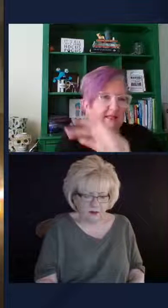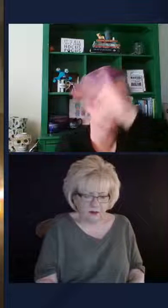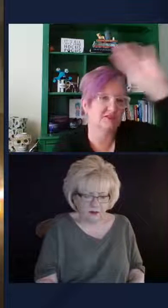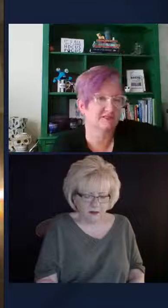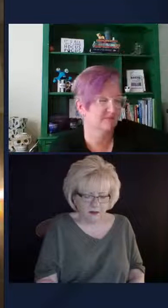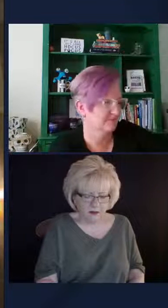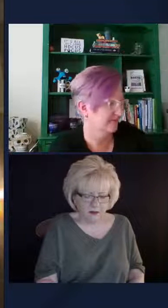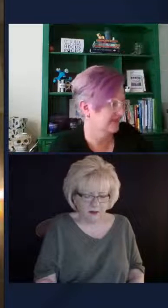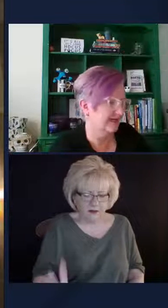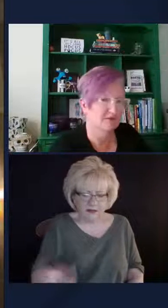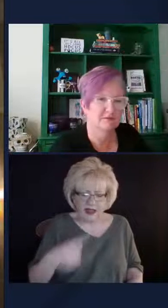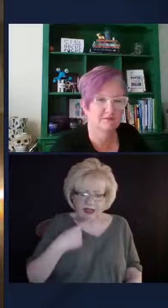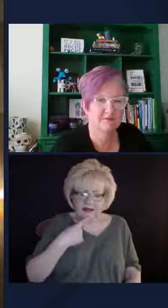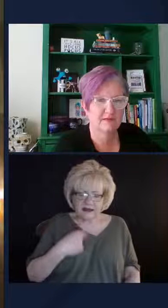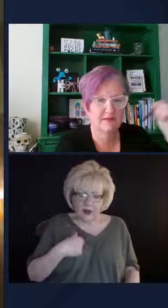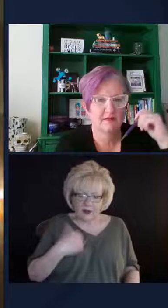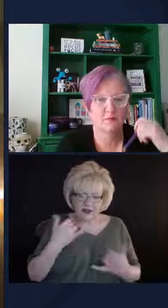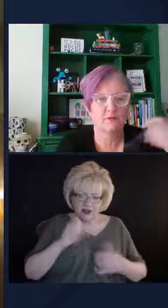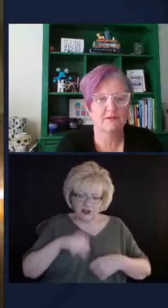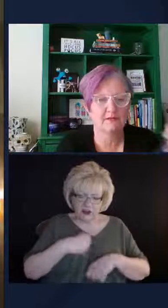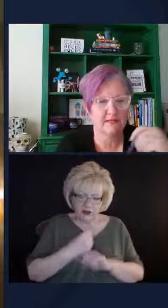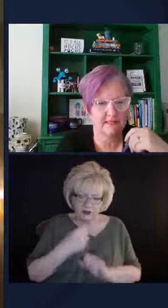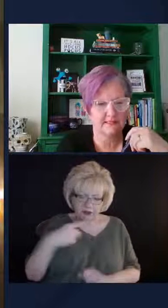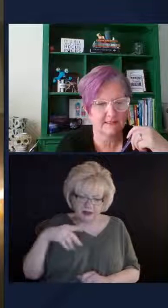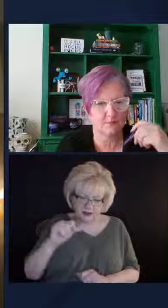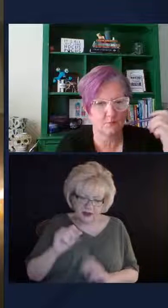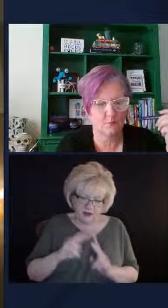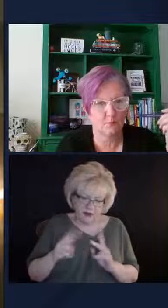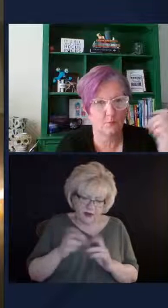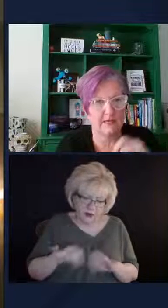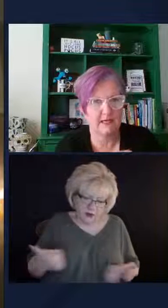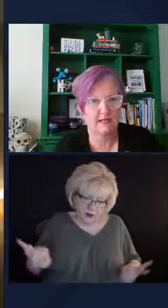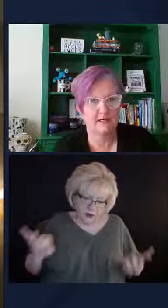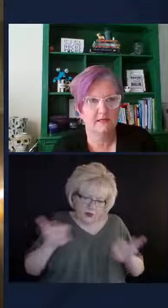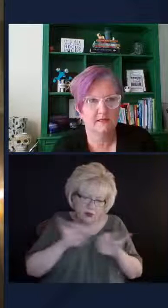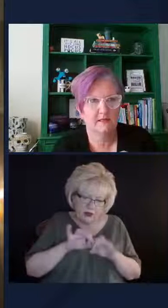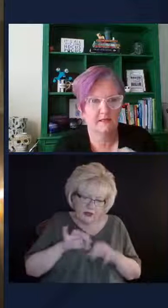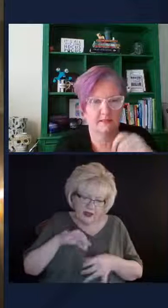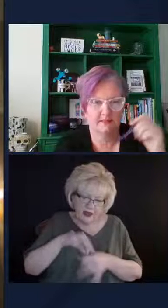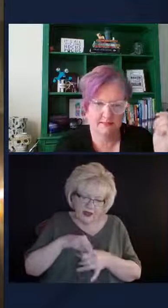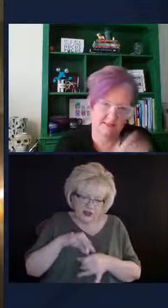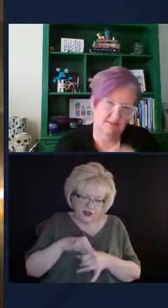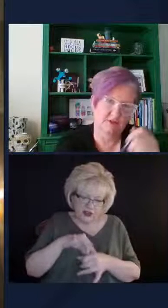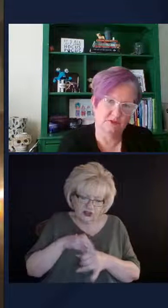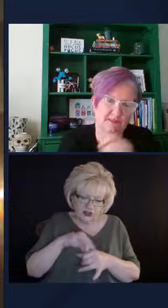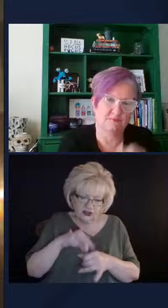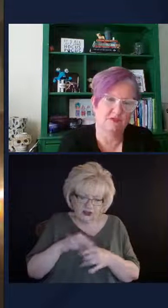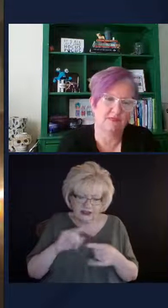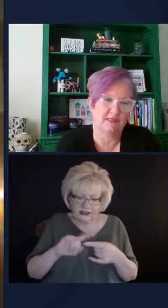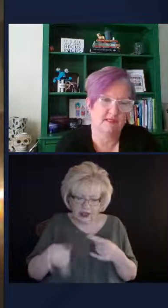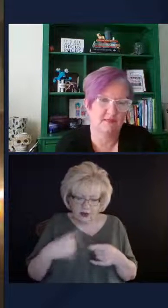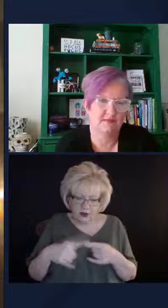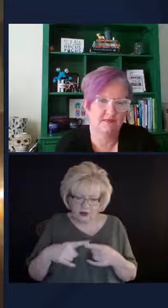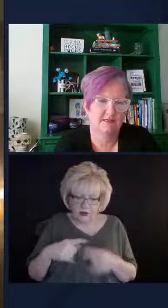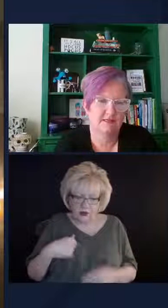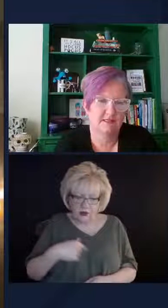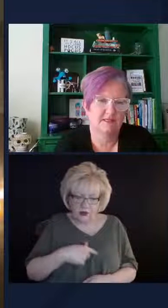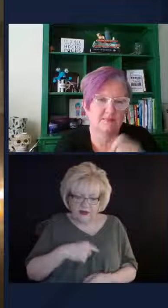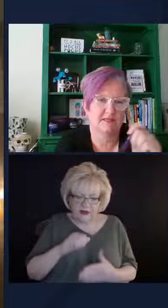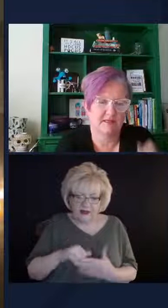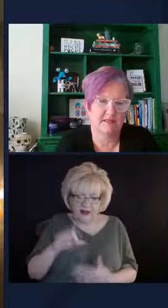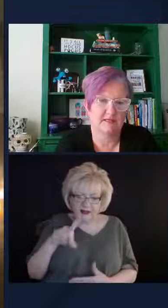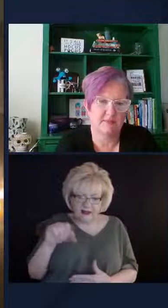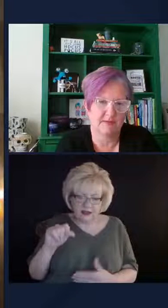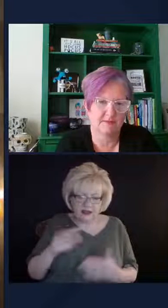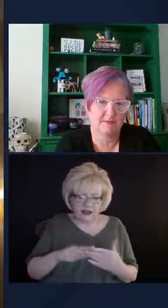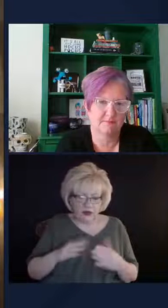important election cycle. What are the things that we, the disability community, need